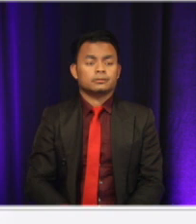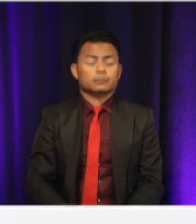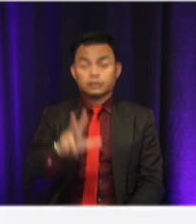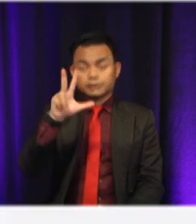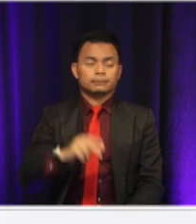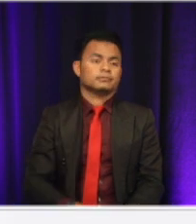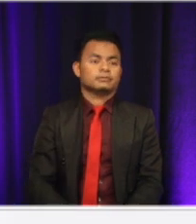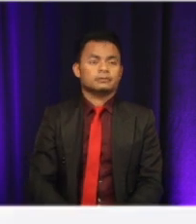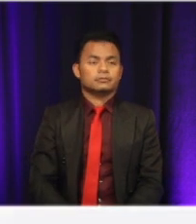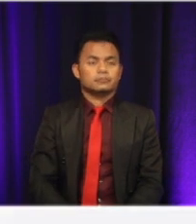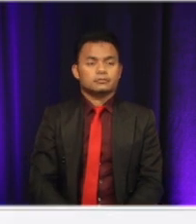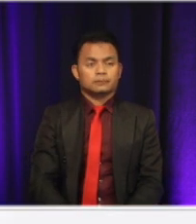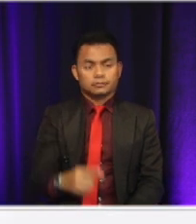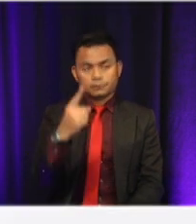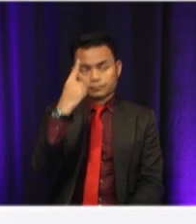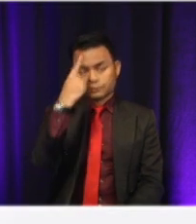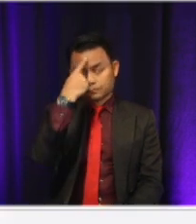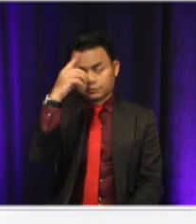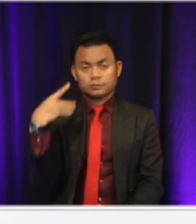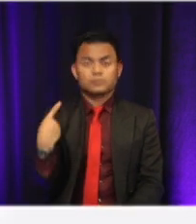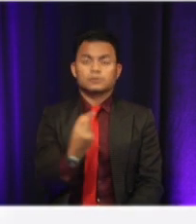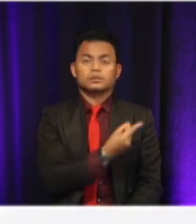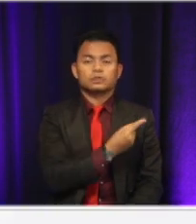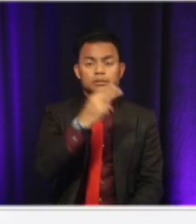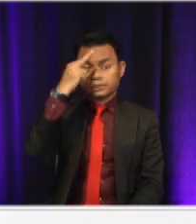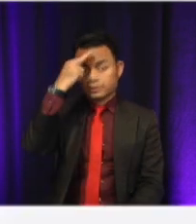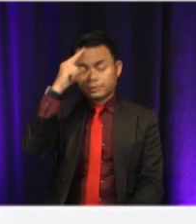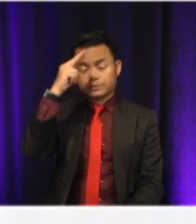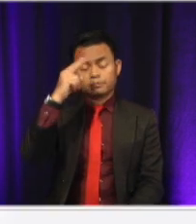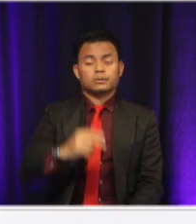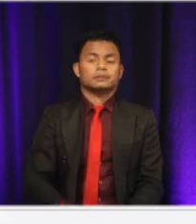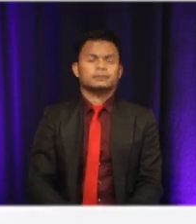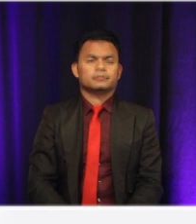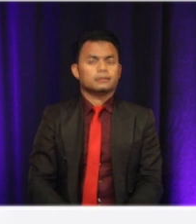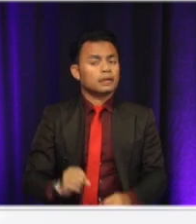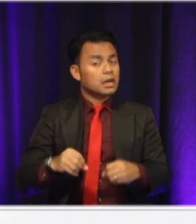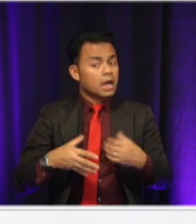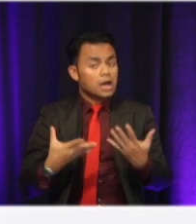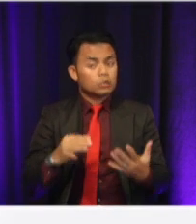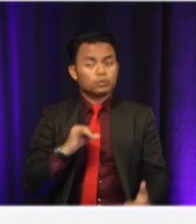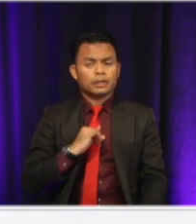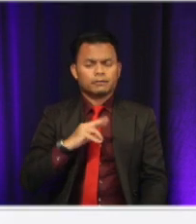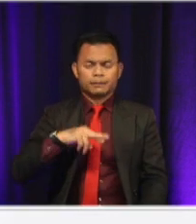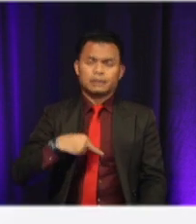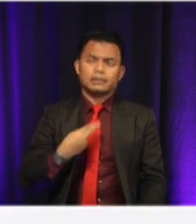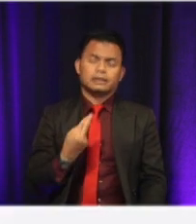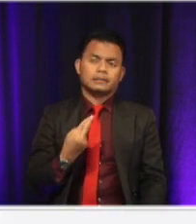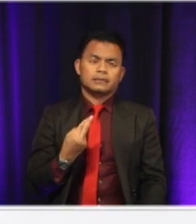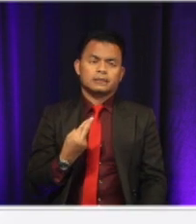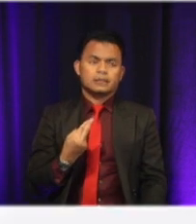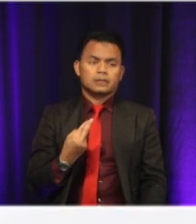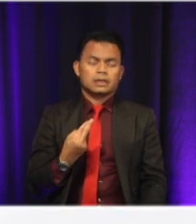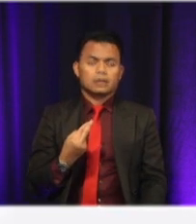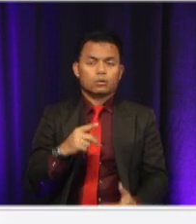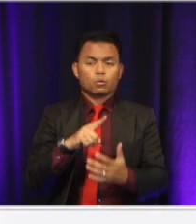to respond in a mature and critical manner. How do I feel about what's happened? Or how do